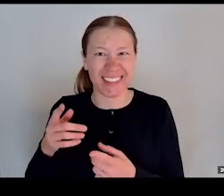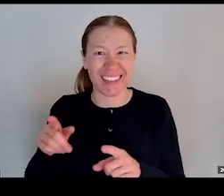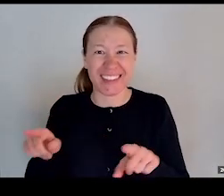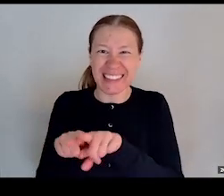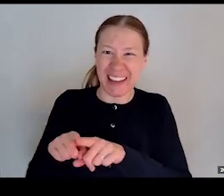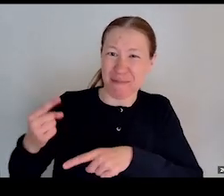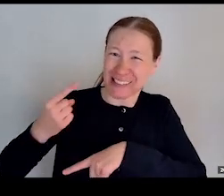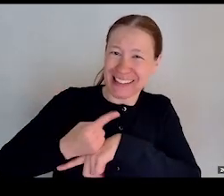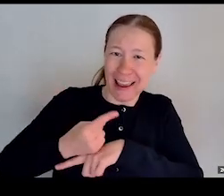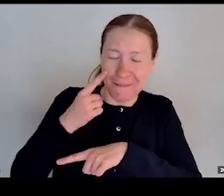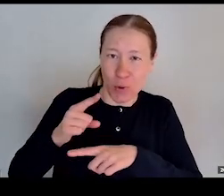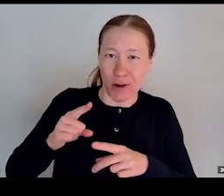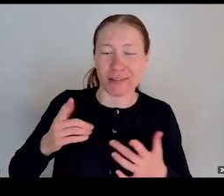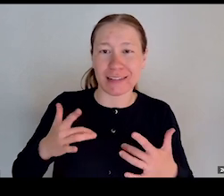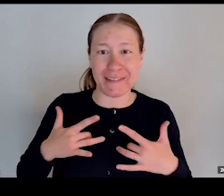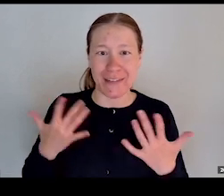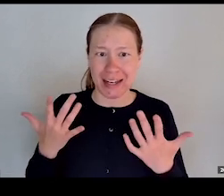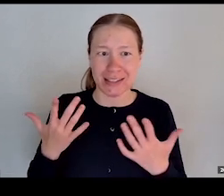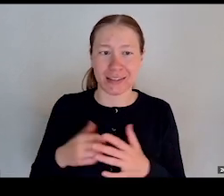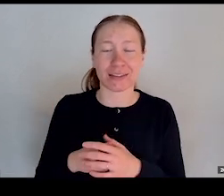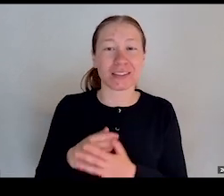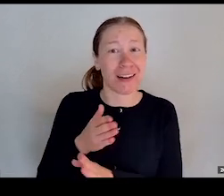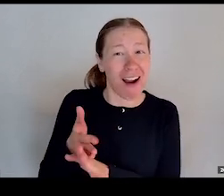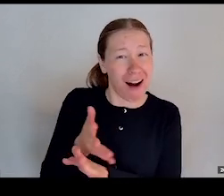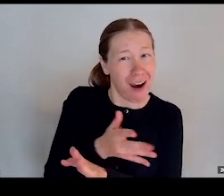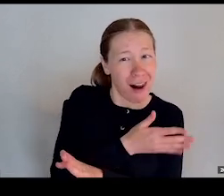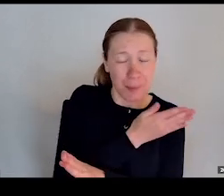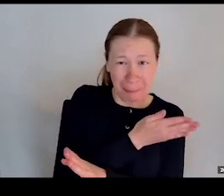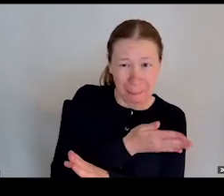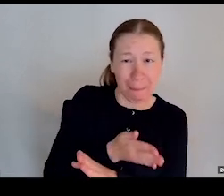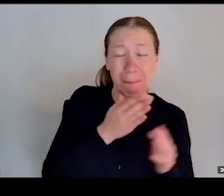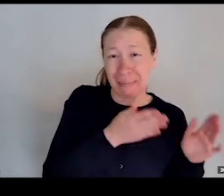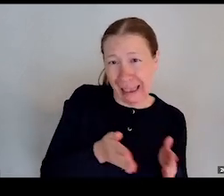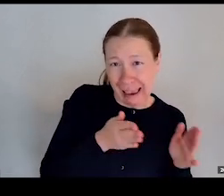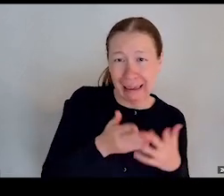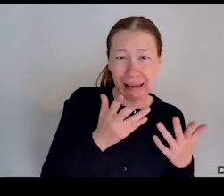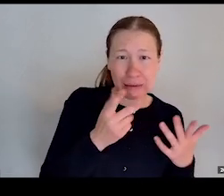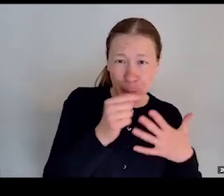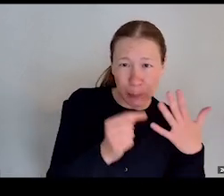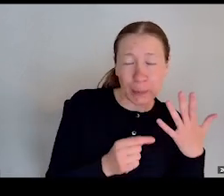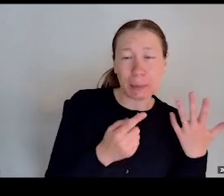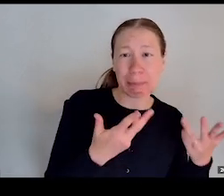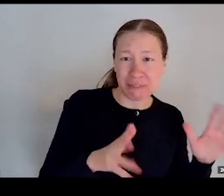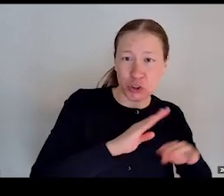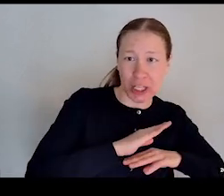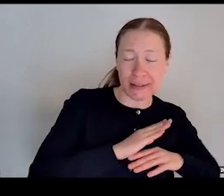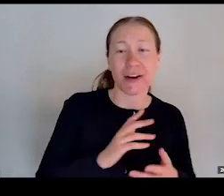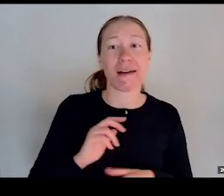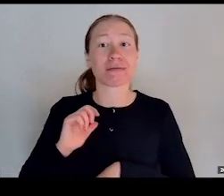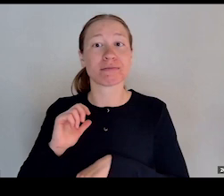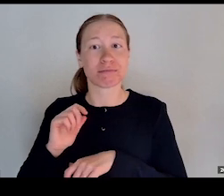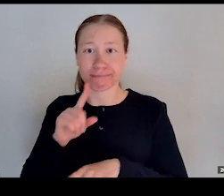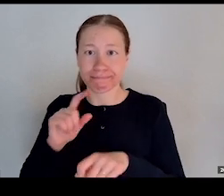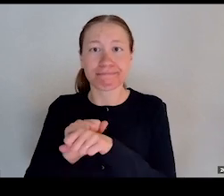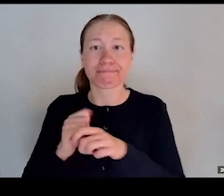than the preparation. So all of the planning work and preparation is done. You now want to visualize what it may look like accessing a